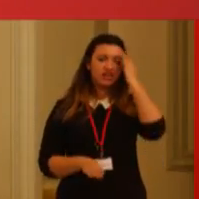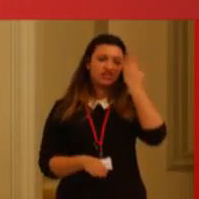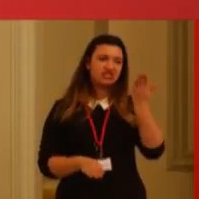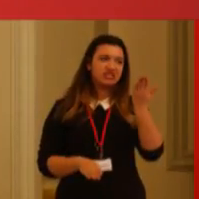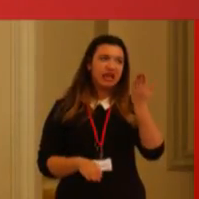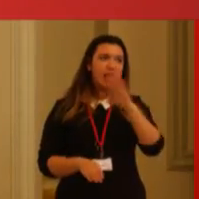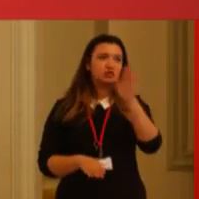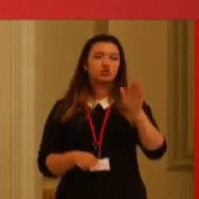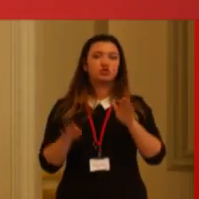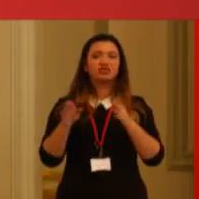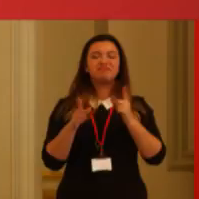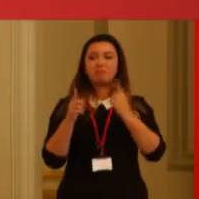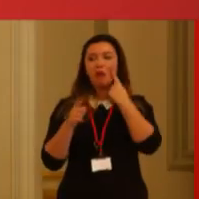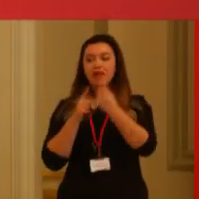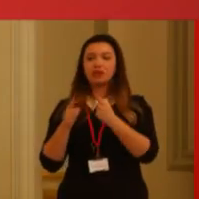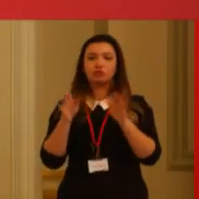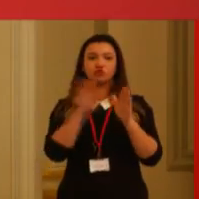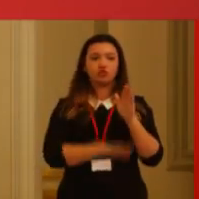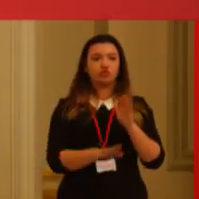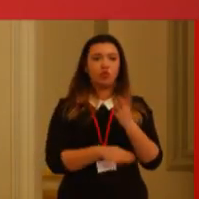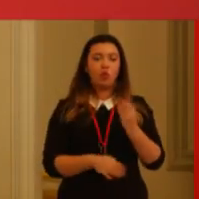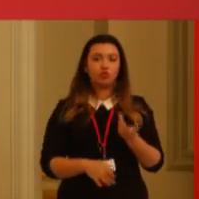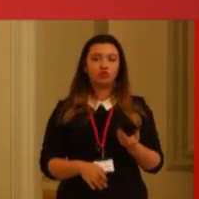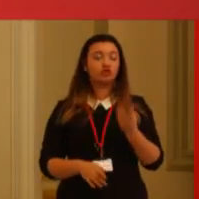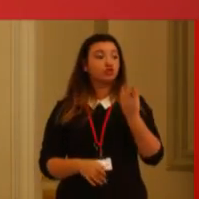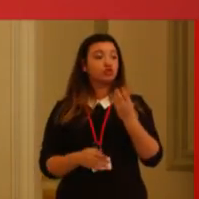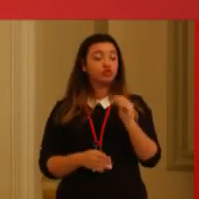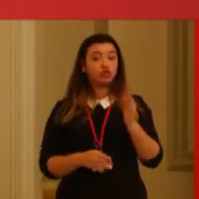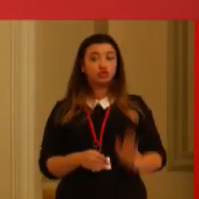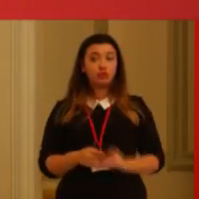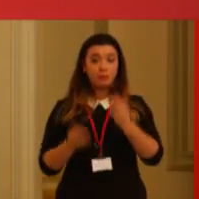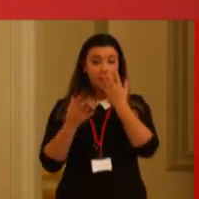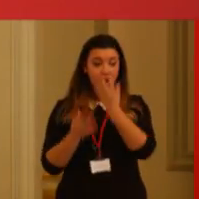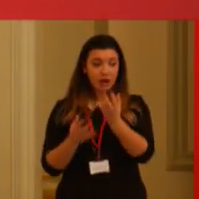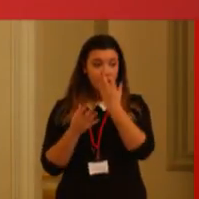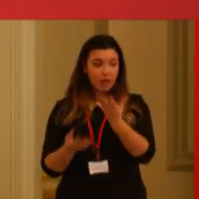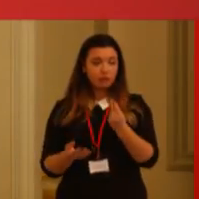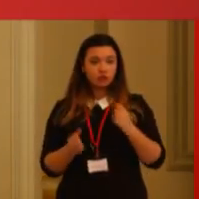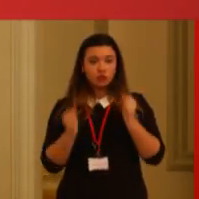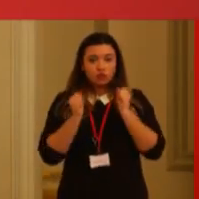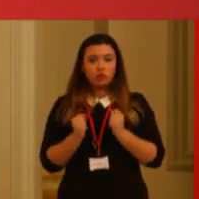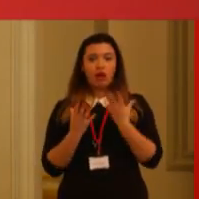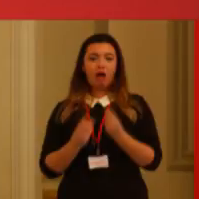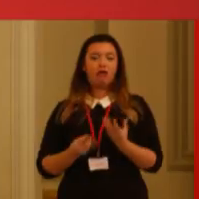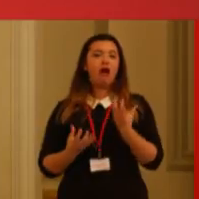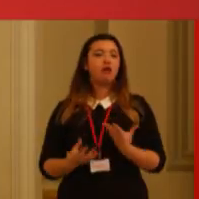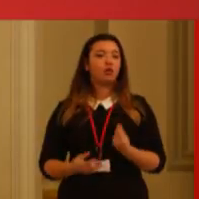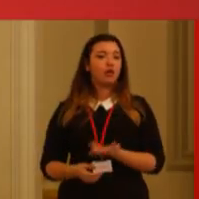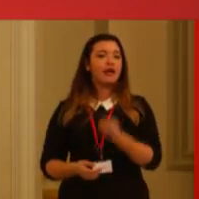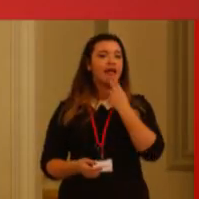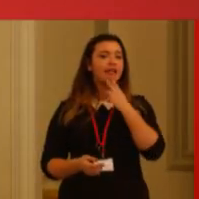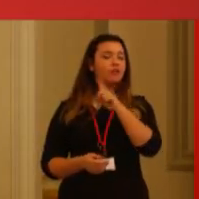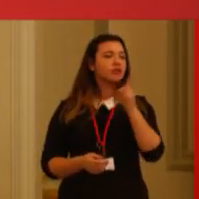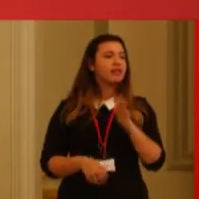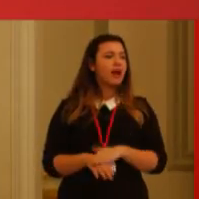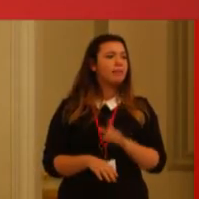also the decline for having. The age at which women give birth is also evident. So